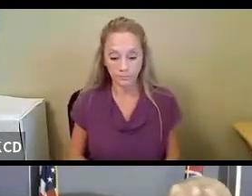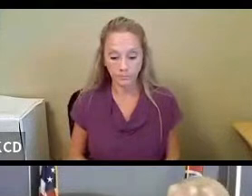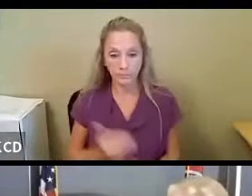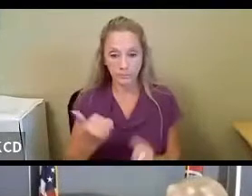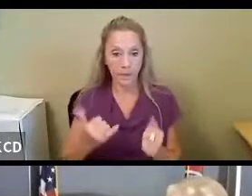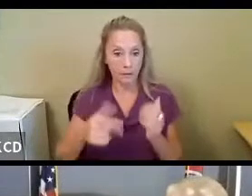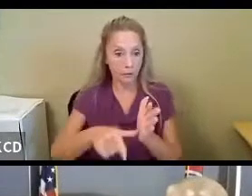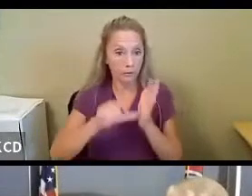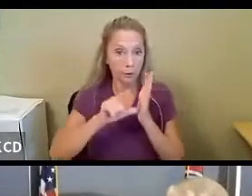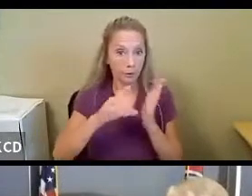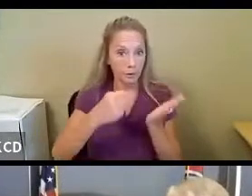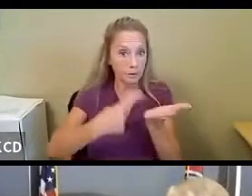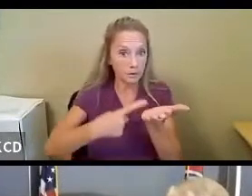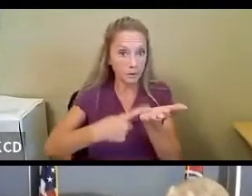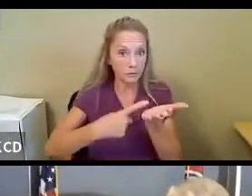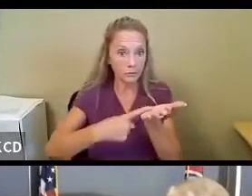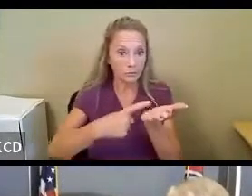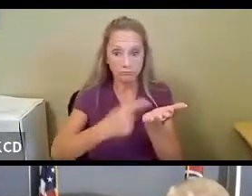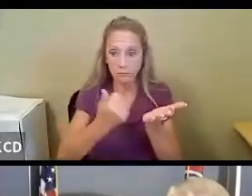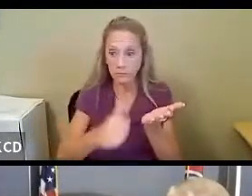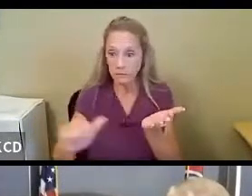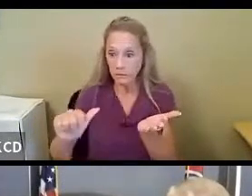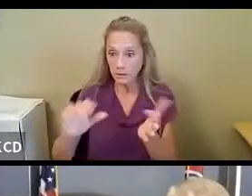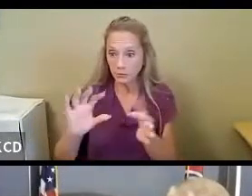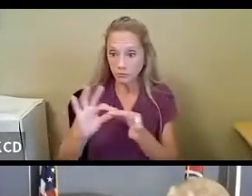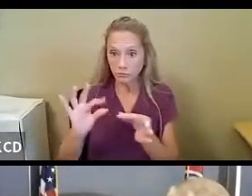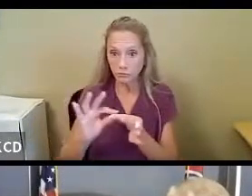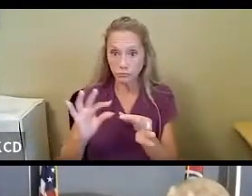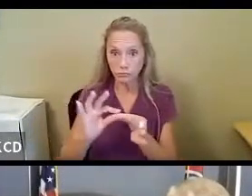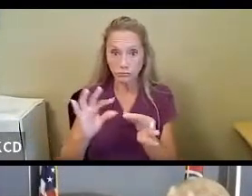Any comments, discussion?